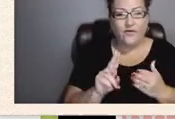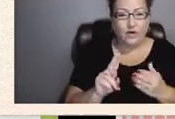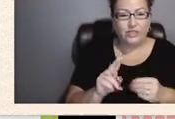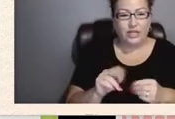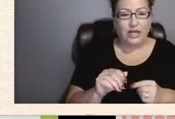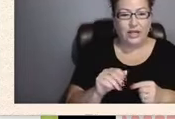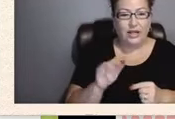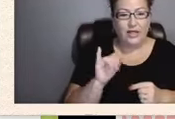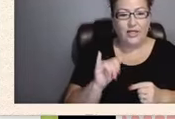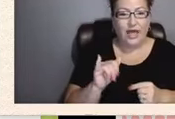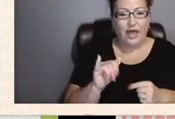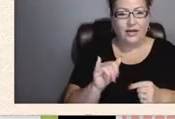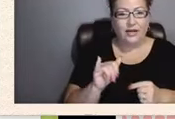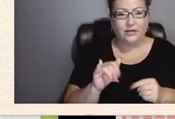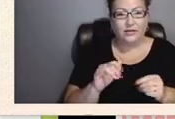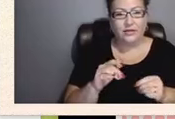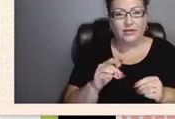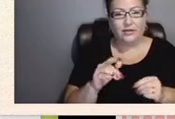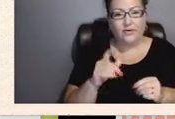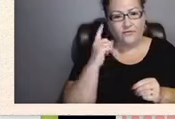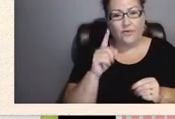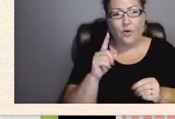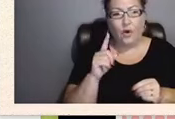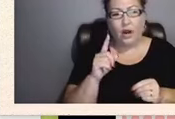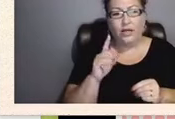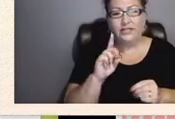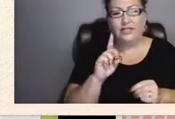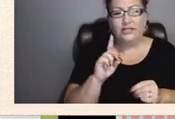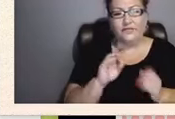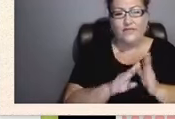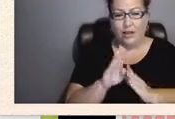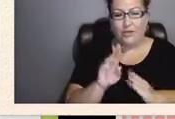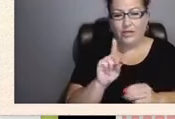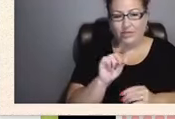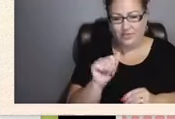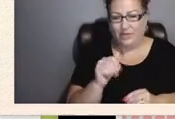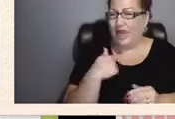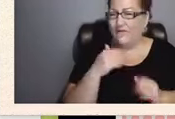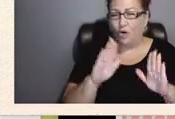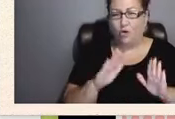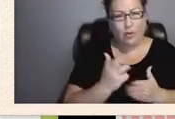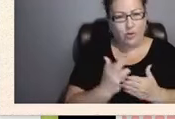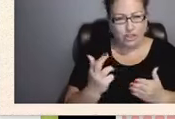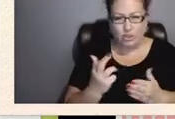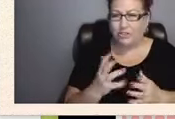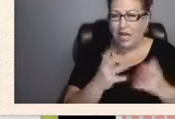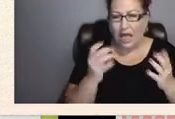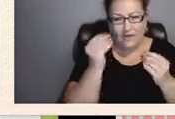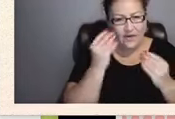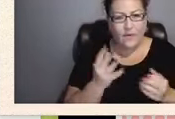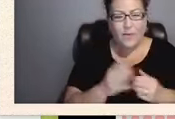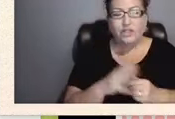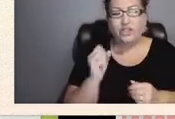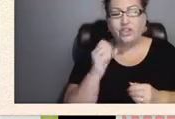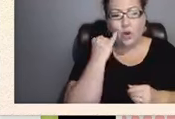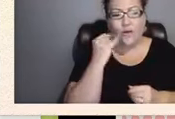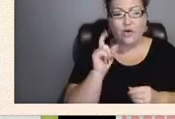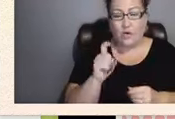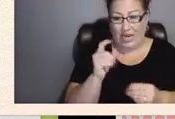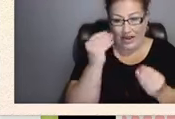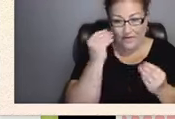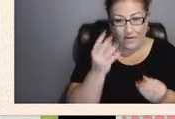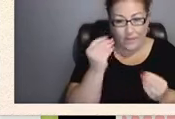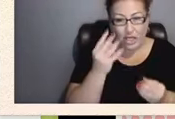on Developmental Disabilities, and they're a great resource. They have lots of information. So if you need information on a